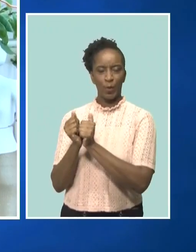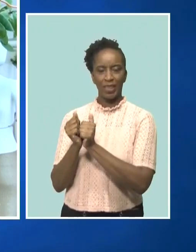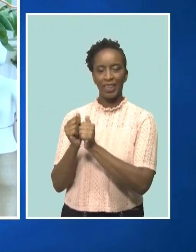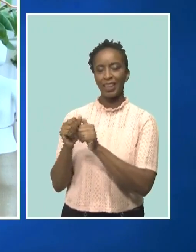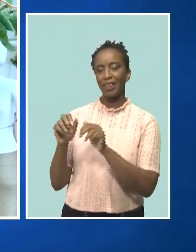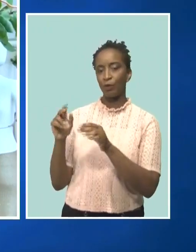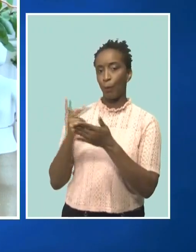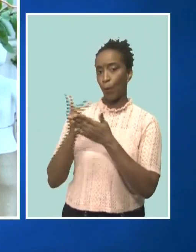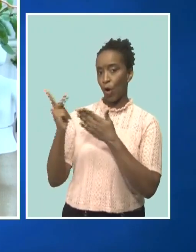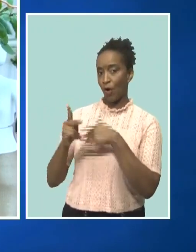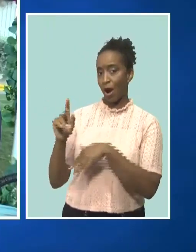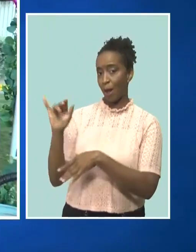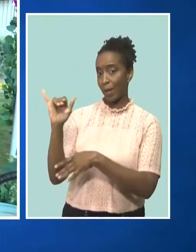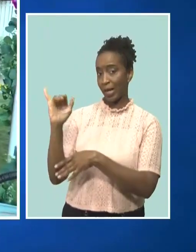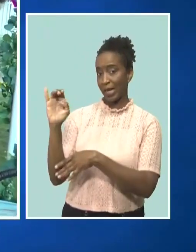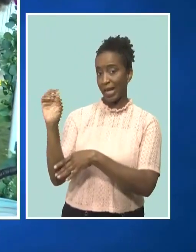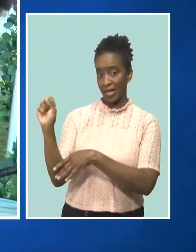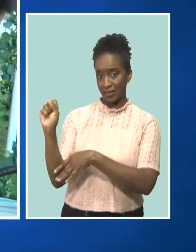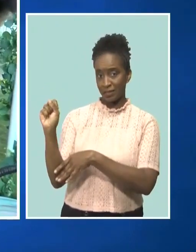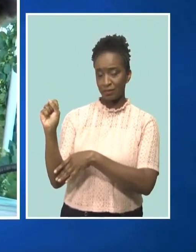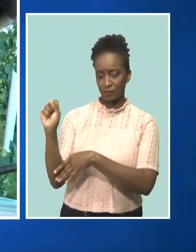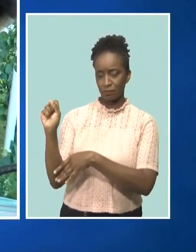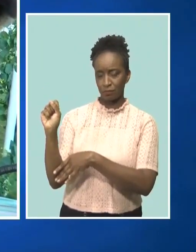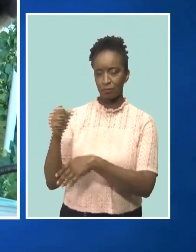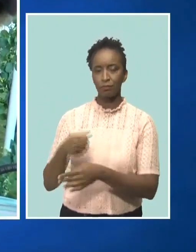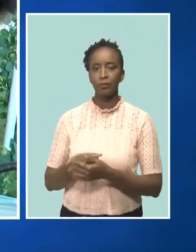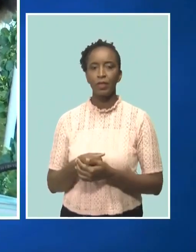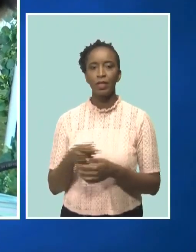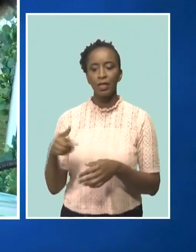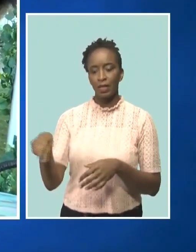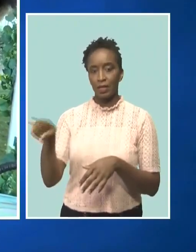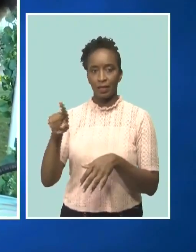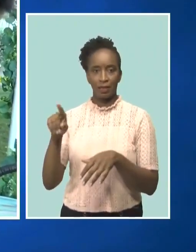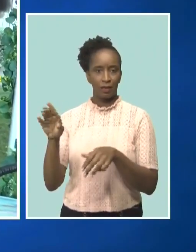showcase the young entrepreneurs who are